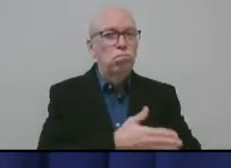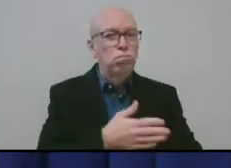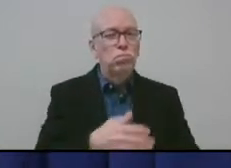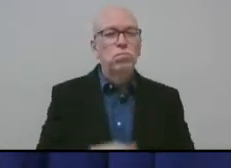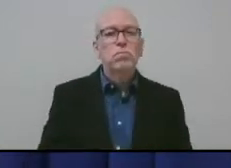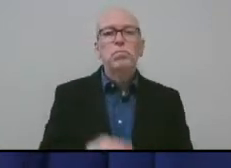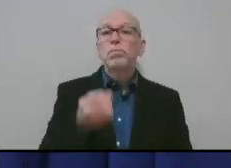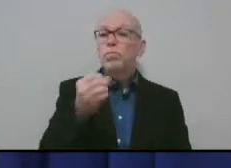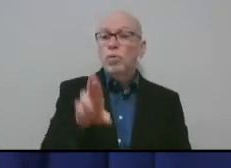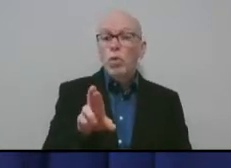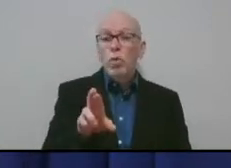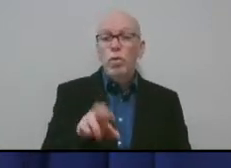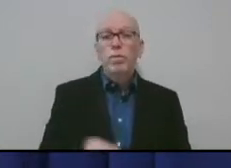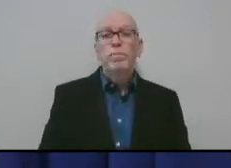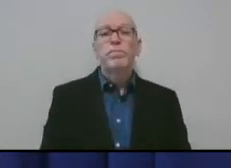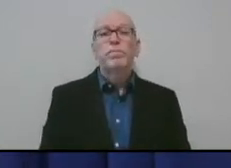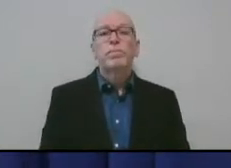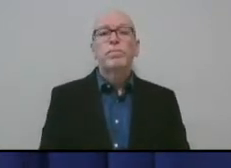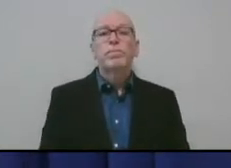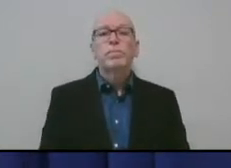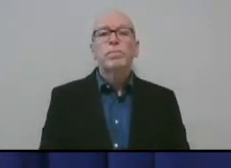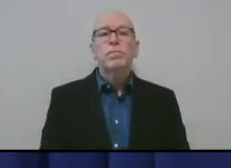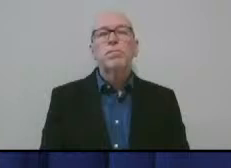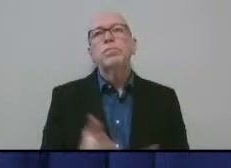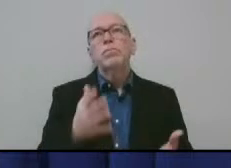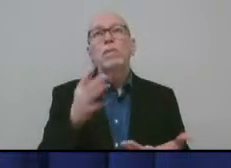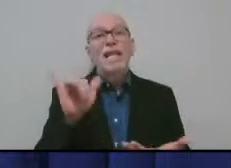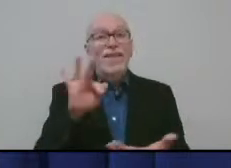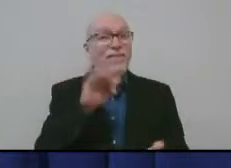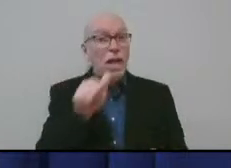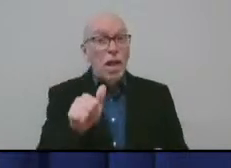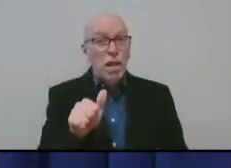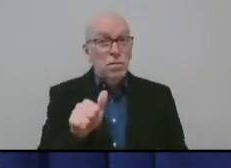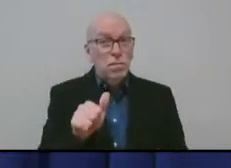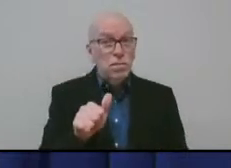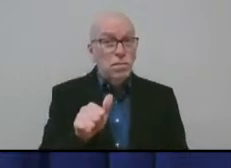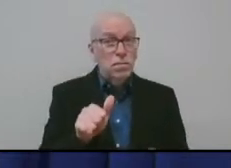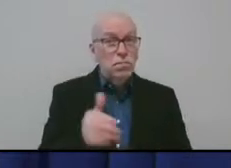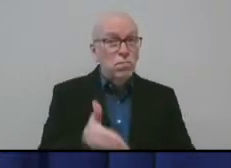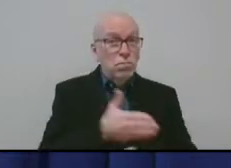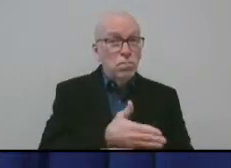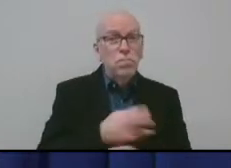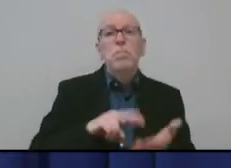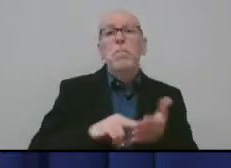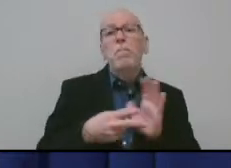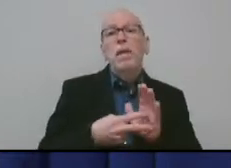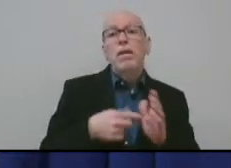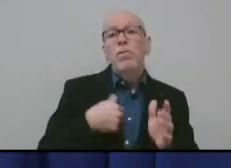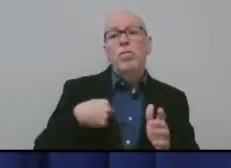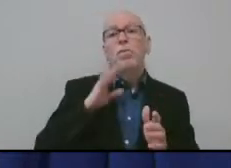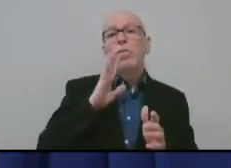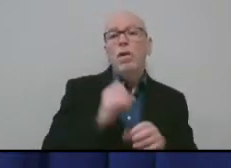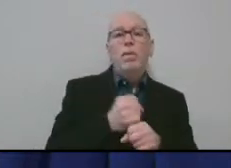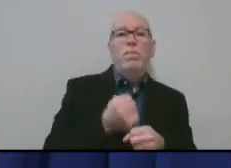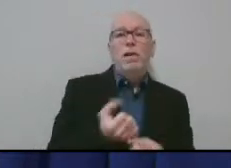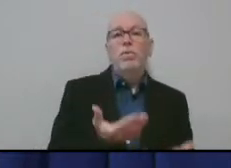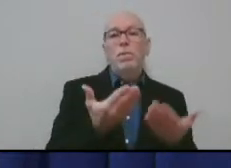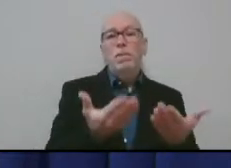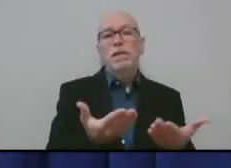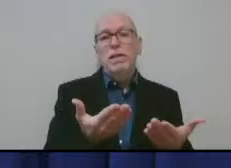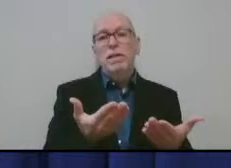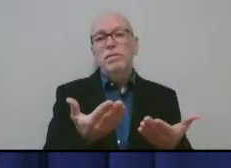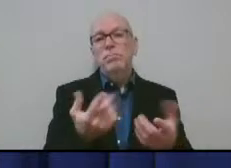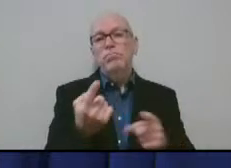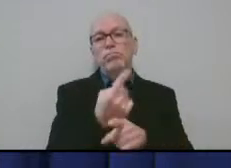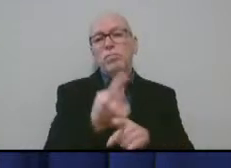Or I should say, if not, then we'll have to make recommendations appropriate to